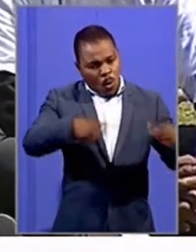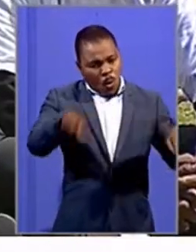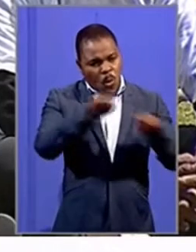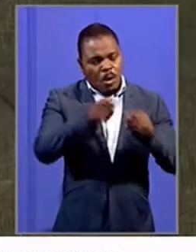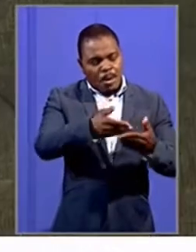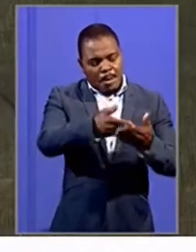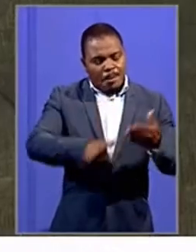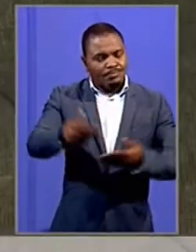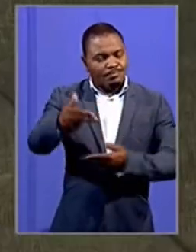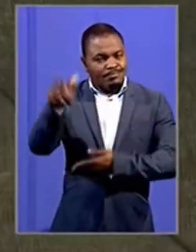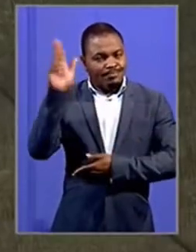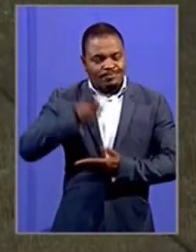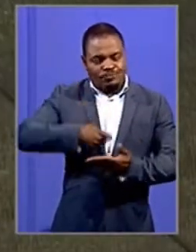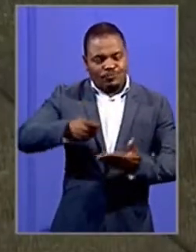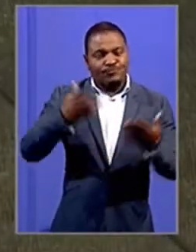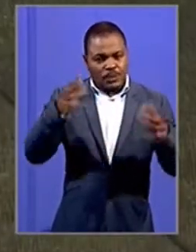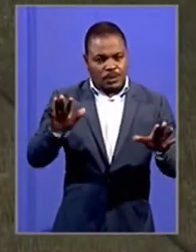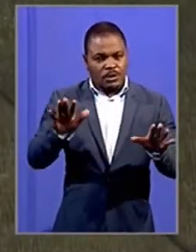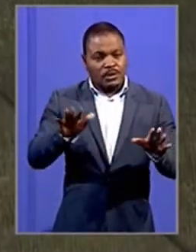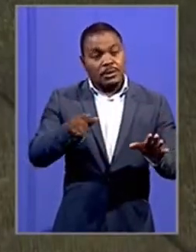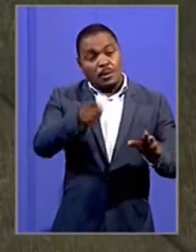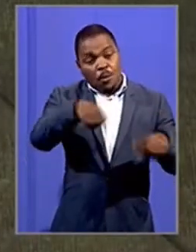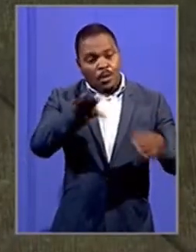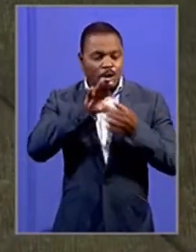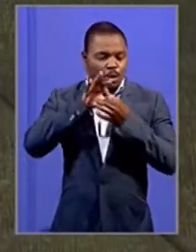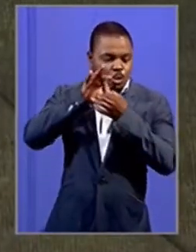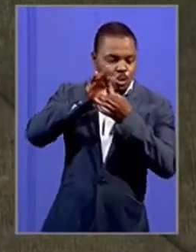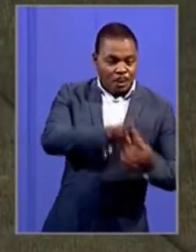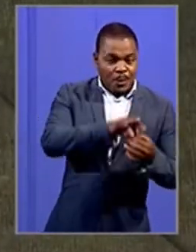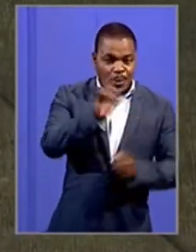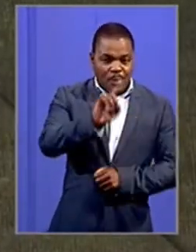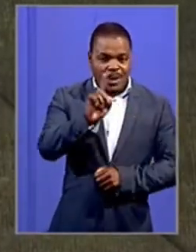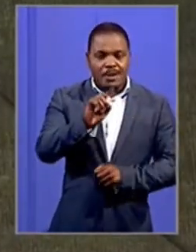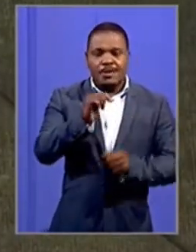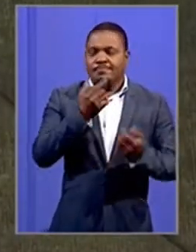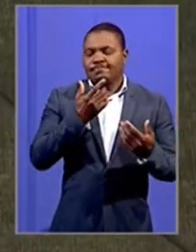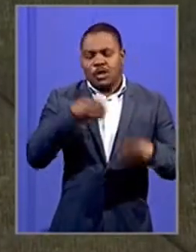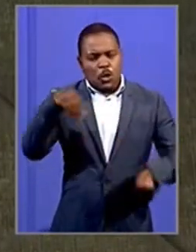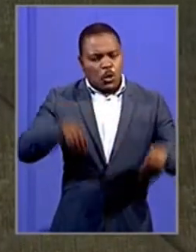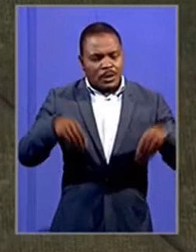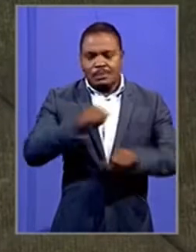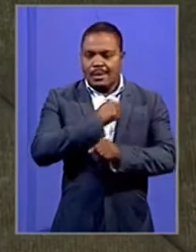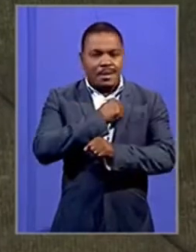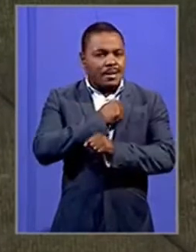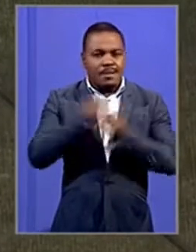pledge wherein they commit to be free from